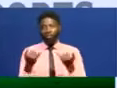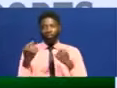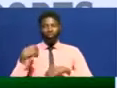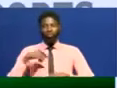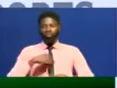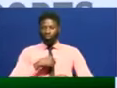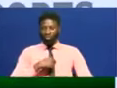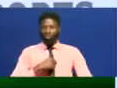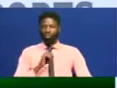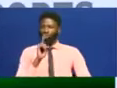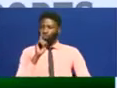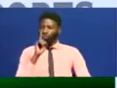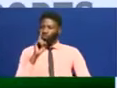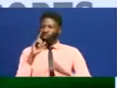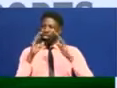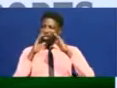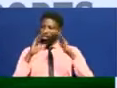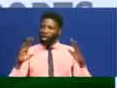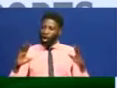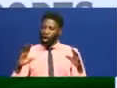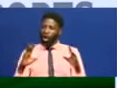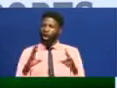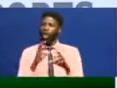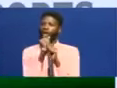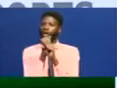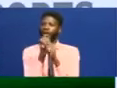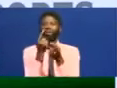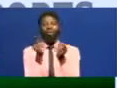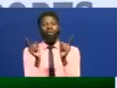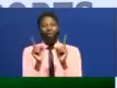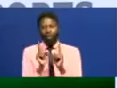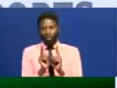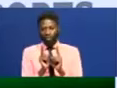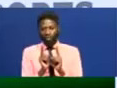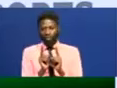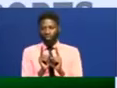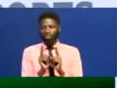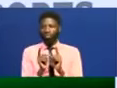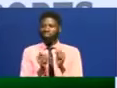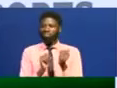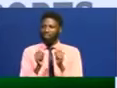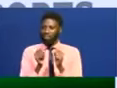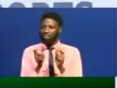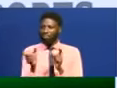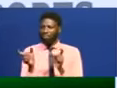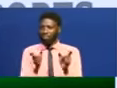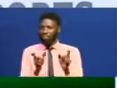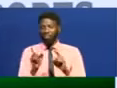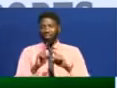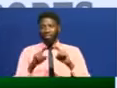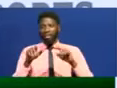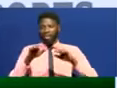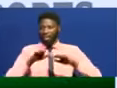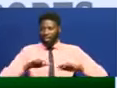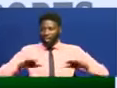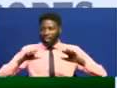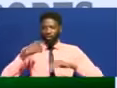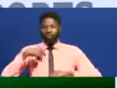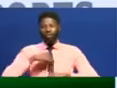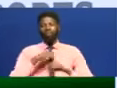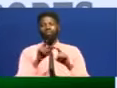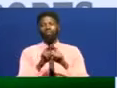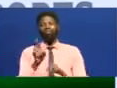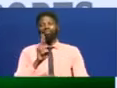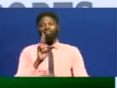home where we can consolidate all the segments of this ministry, but it is a home which we are also using